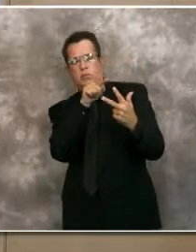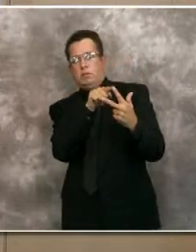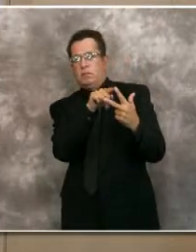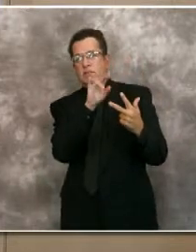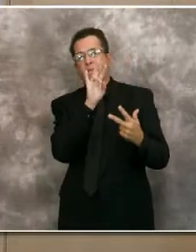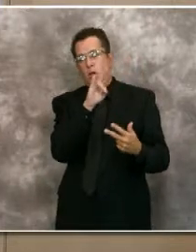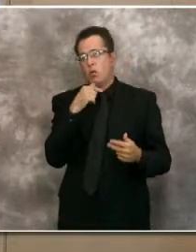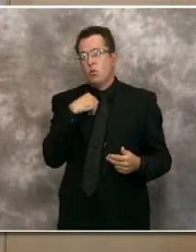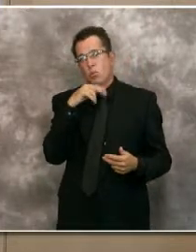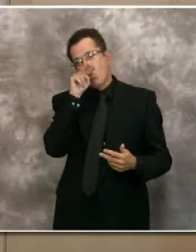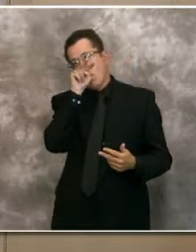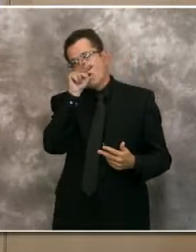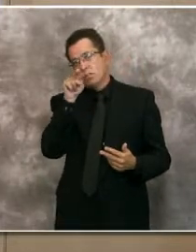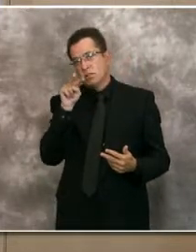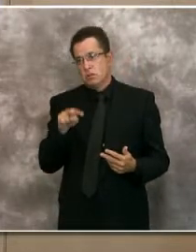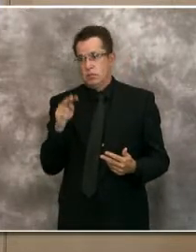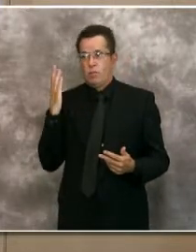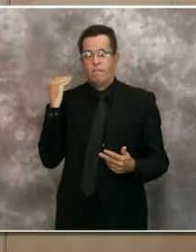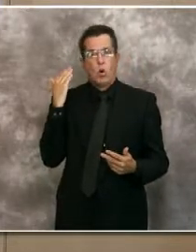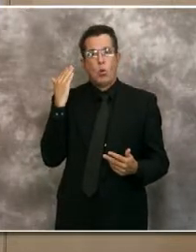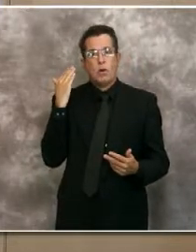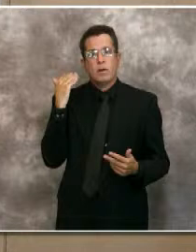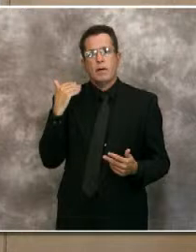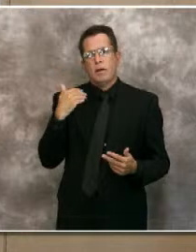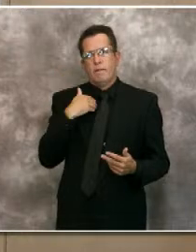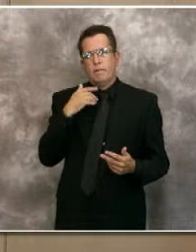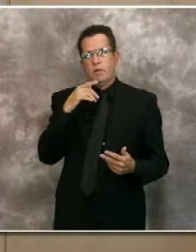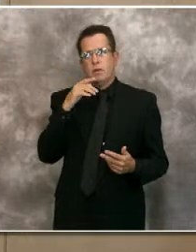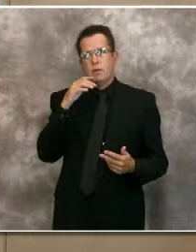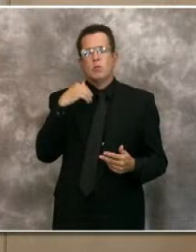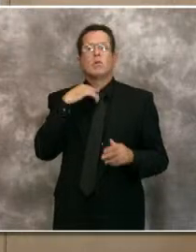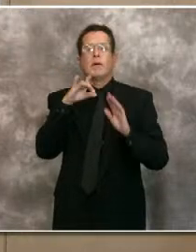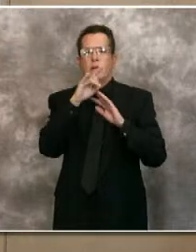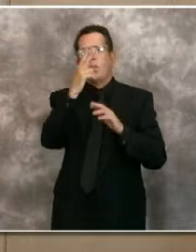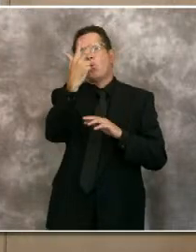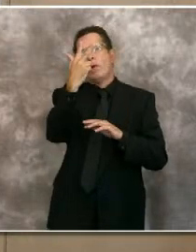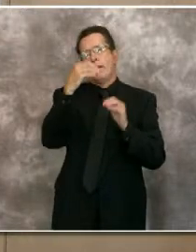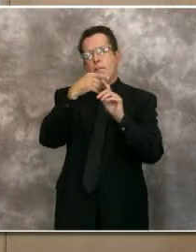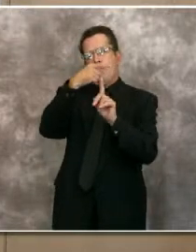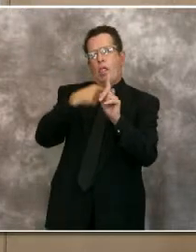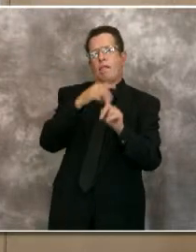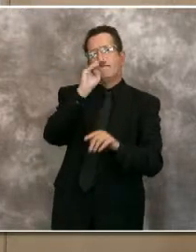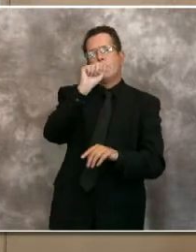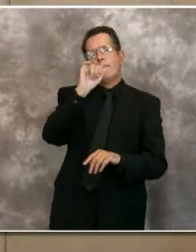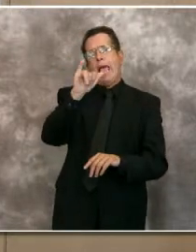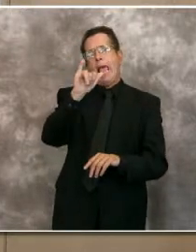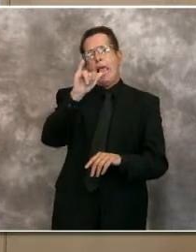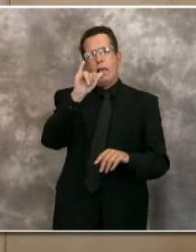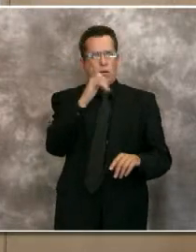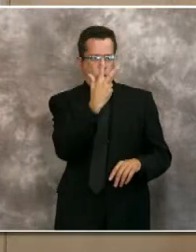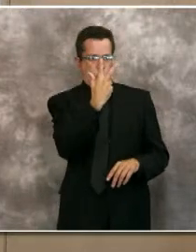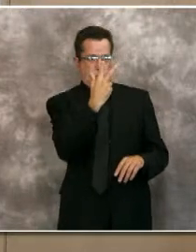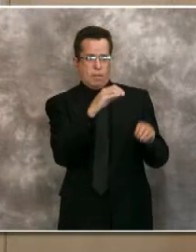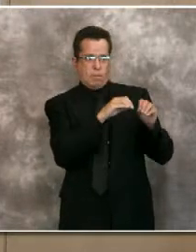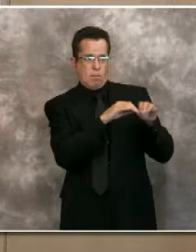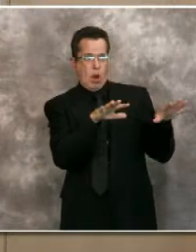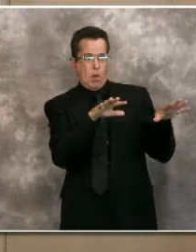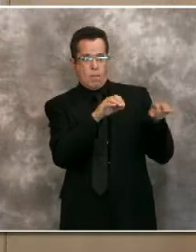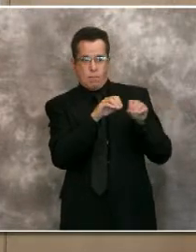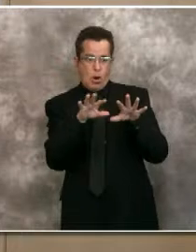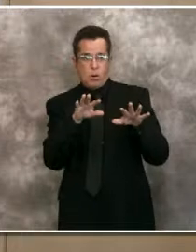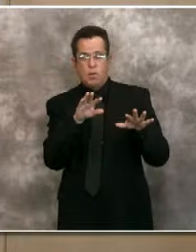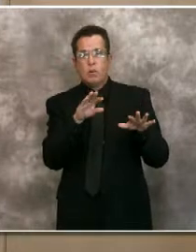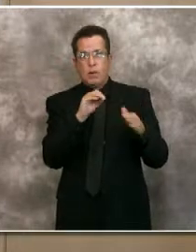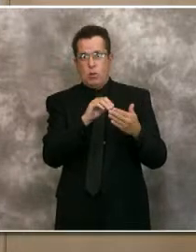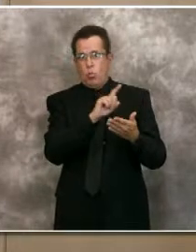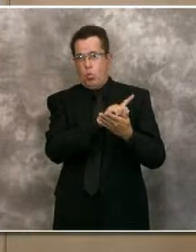we actually only had about 3 during the month of May. And we are still aggressive